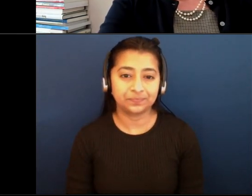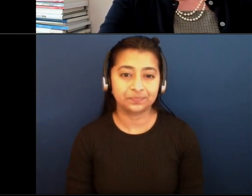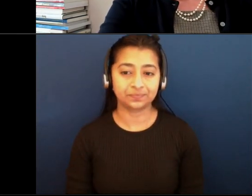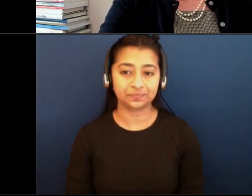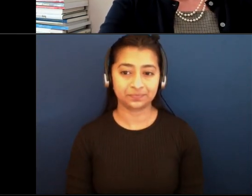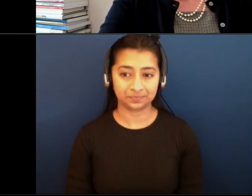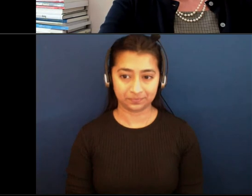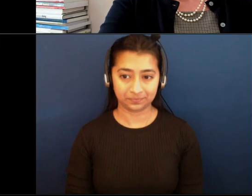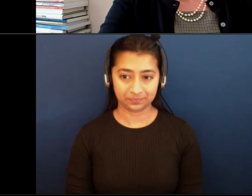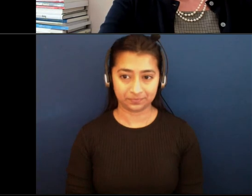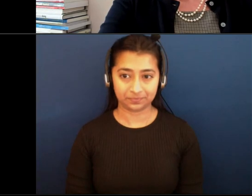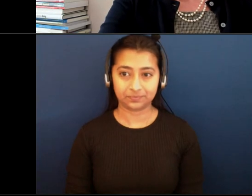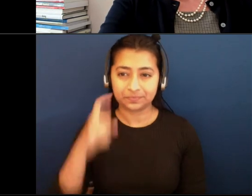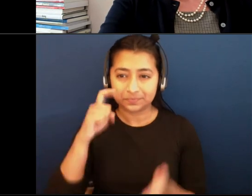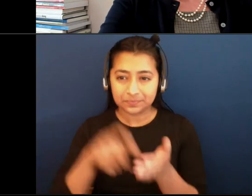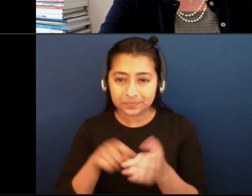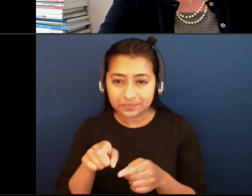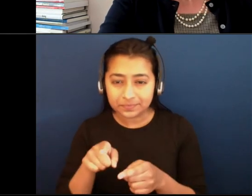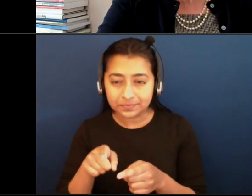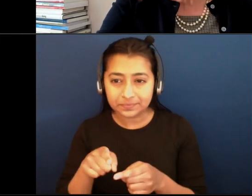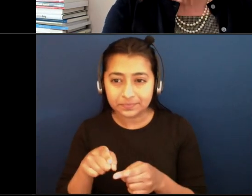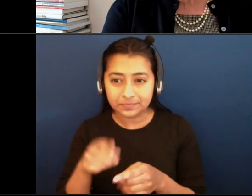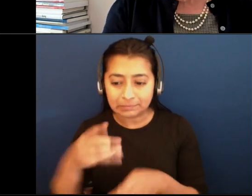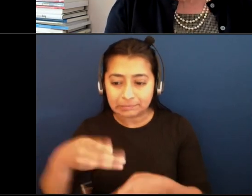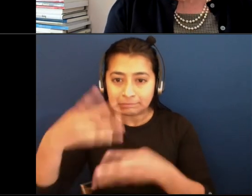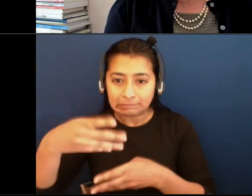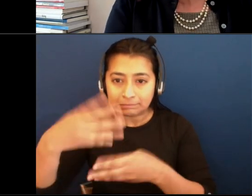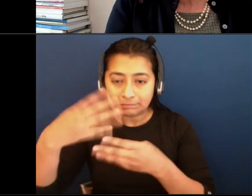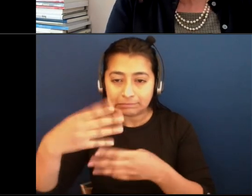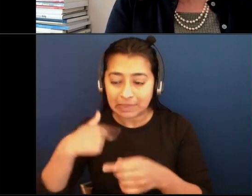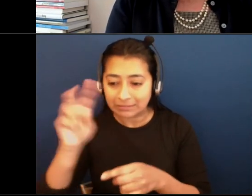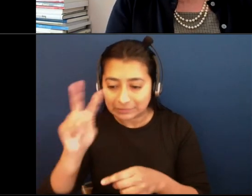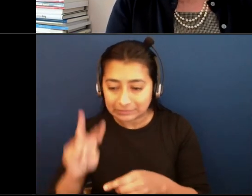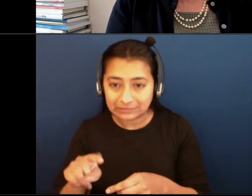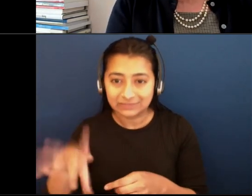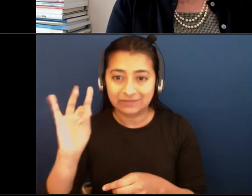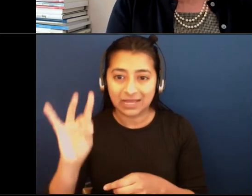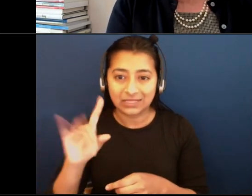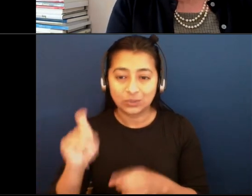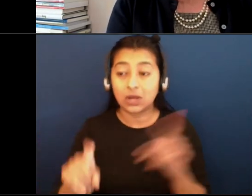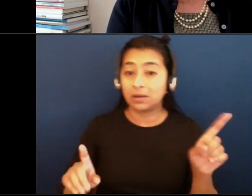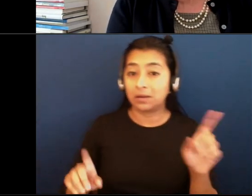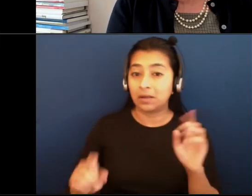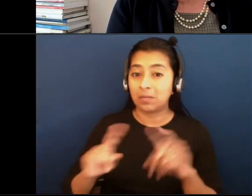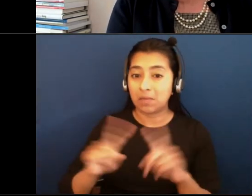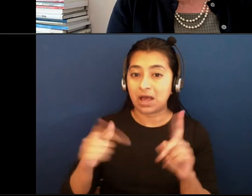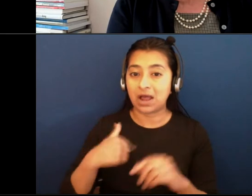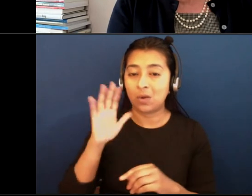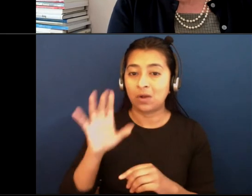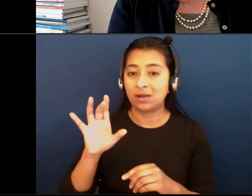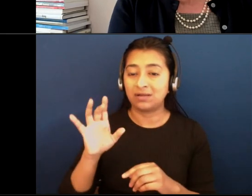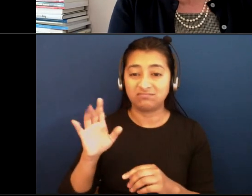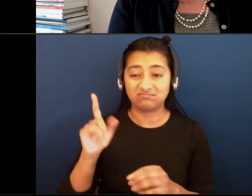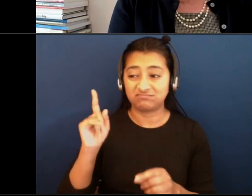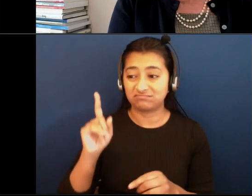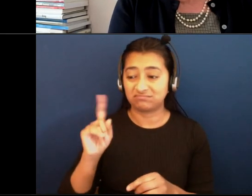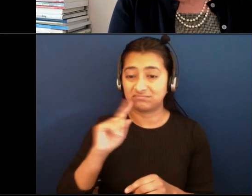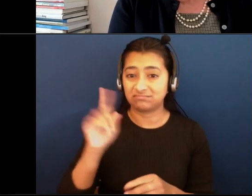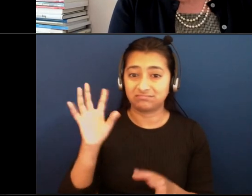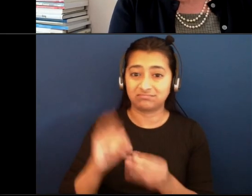I saw, there's now enough questions that I need to scroll to find them. But I would point out that's still almost 30 years, right? I think